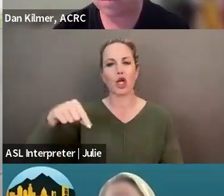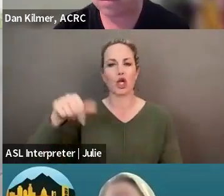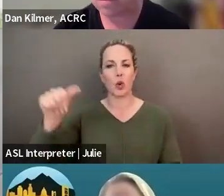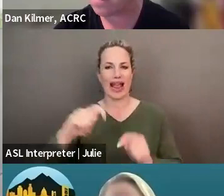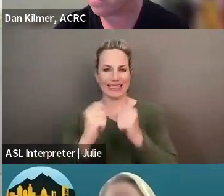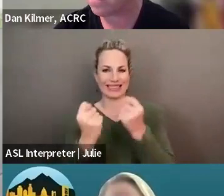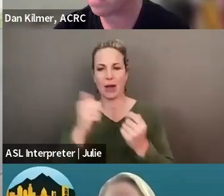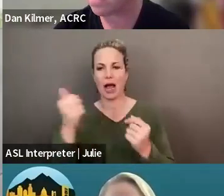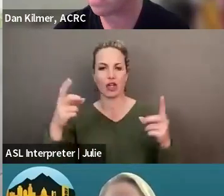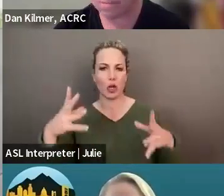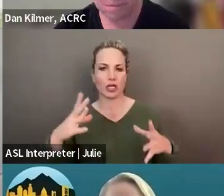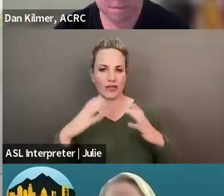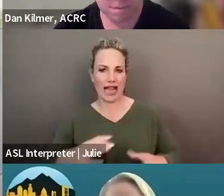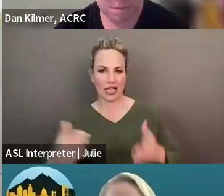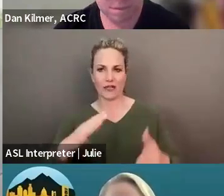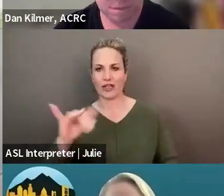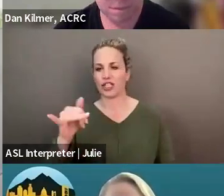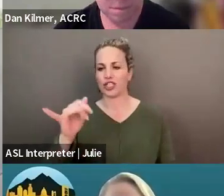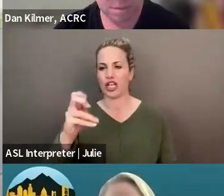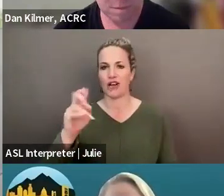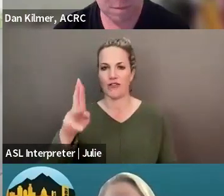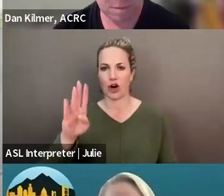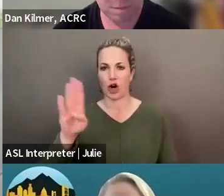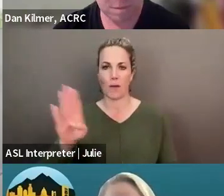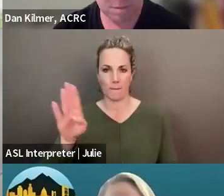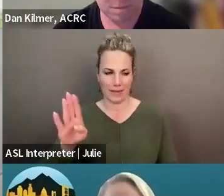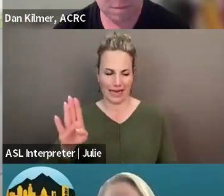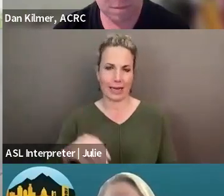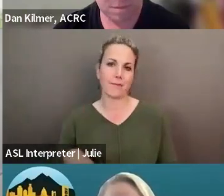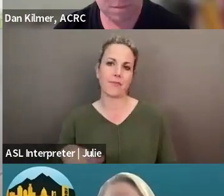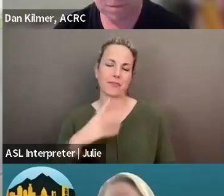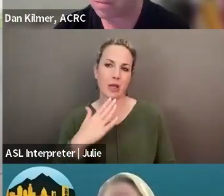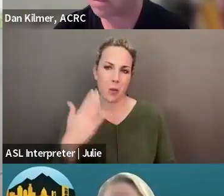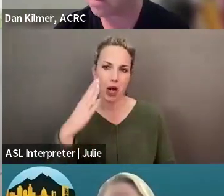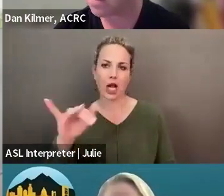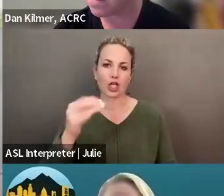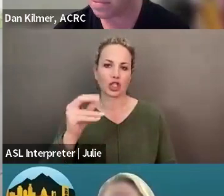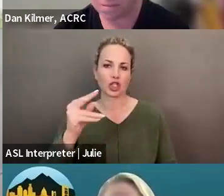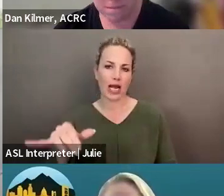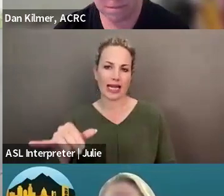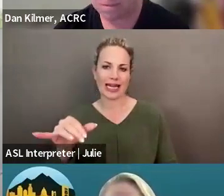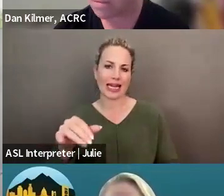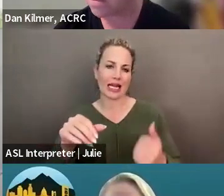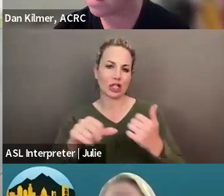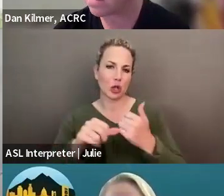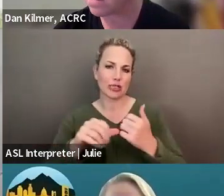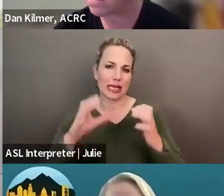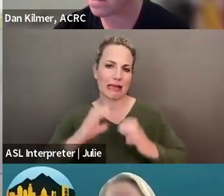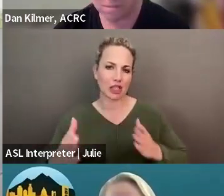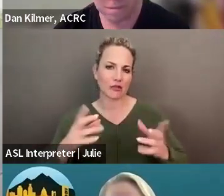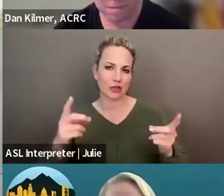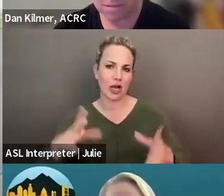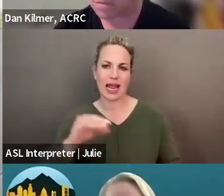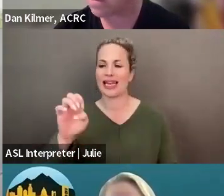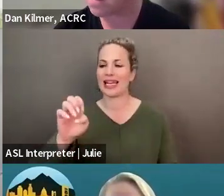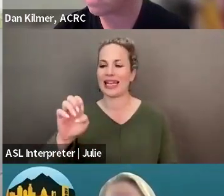other director of client services, Jennifer Bloom, is on this morning. Good morning, Jennifer. And Johnny, our associate client services director, and then Elijah.